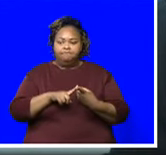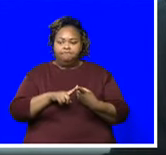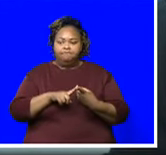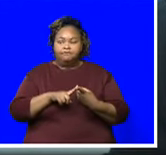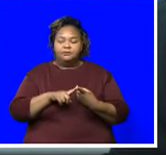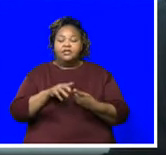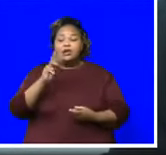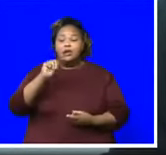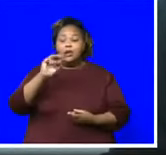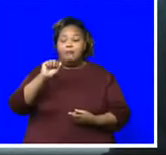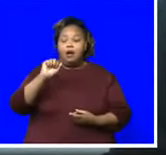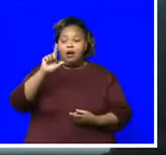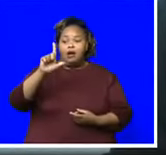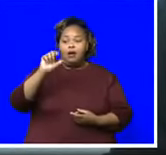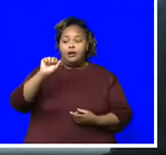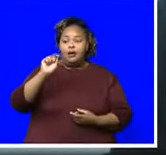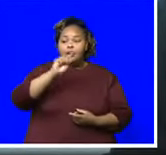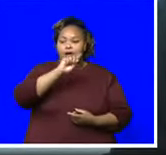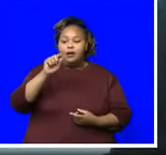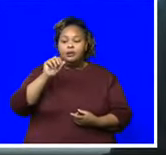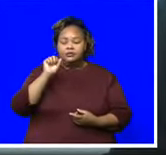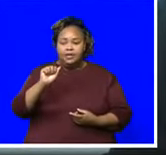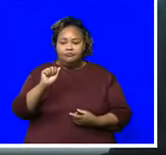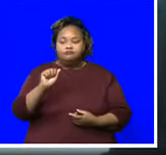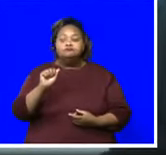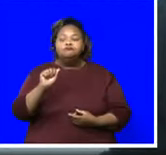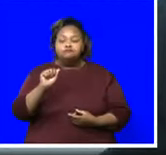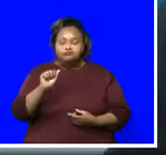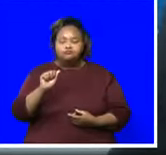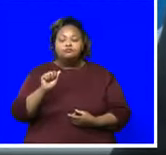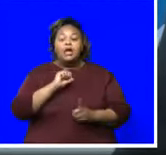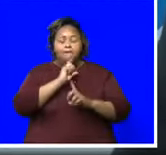Ayanda Malaza, also a male athlete.